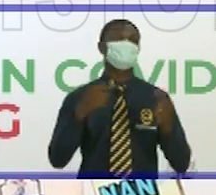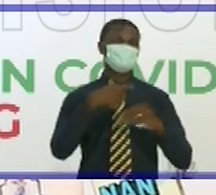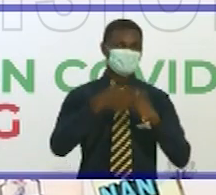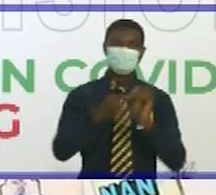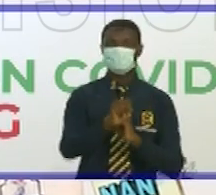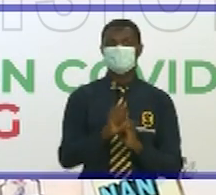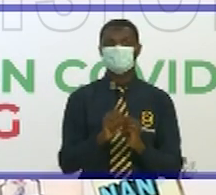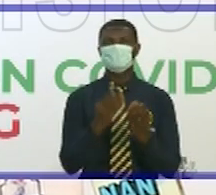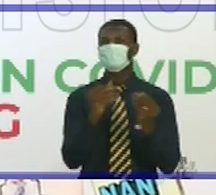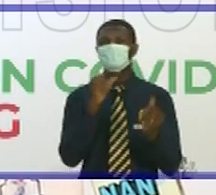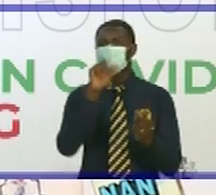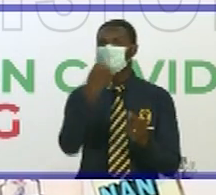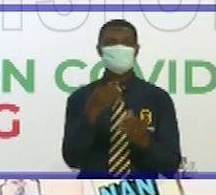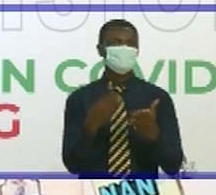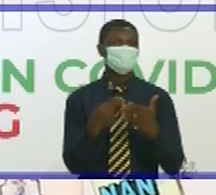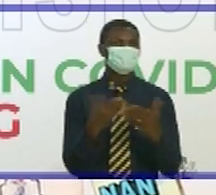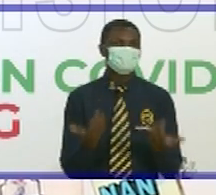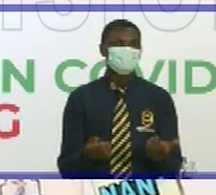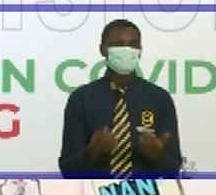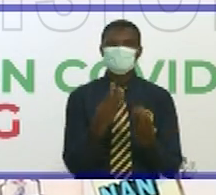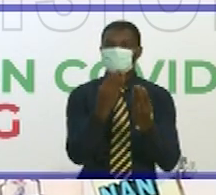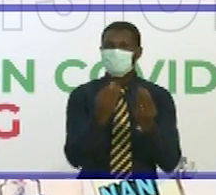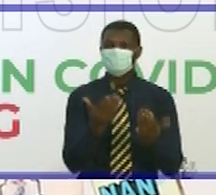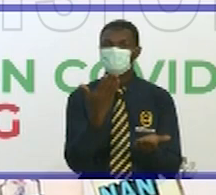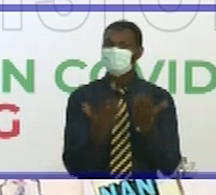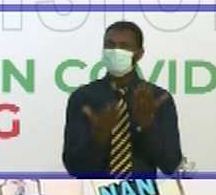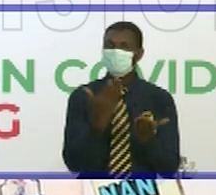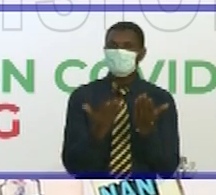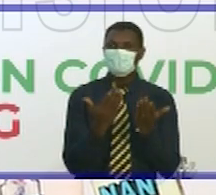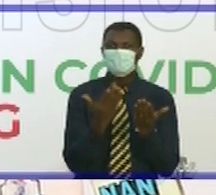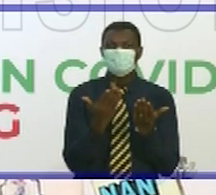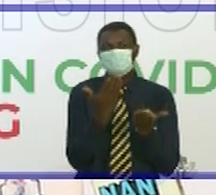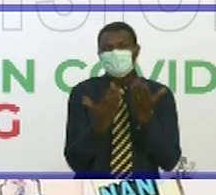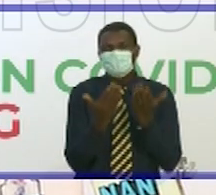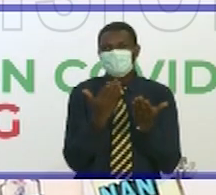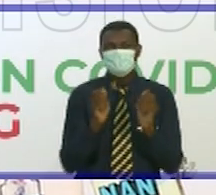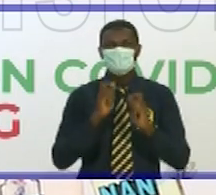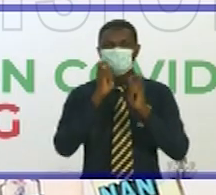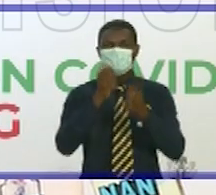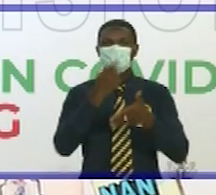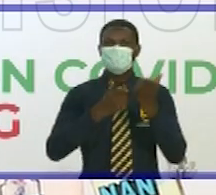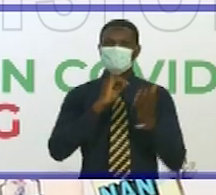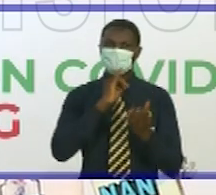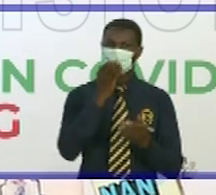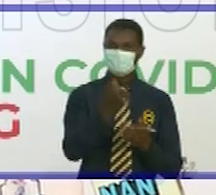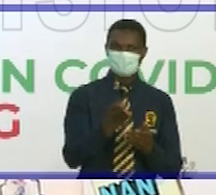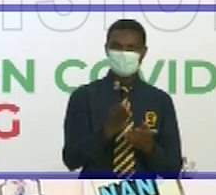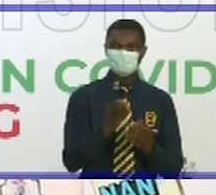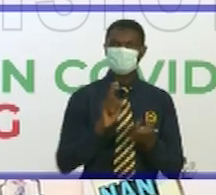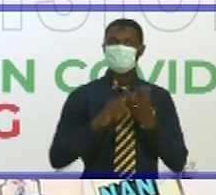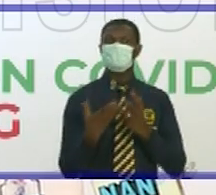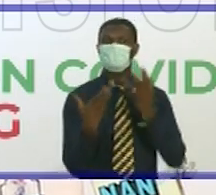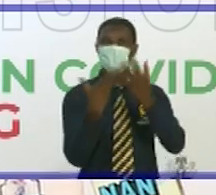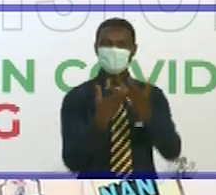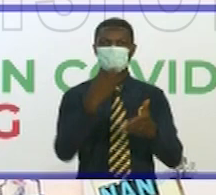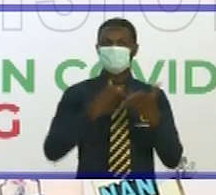give you money. Solutions may be giving you what is available within the context of what your problem is.